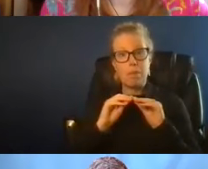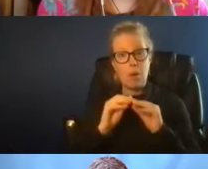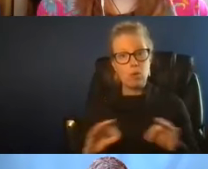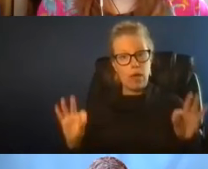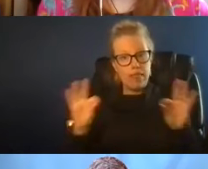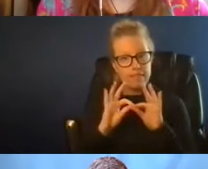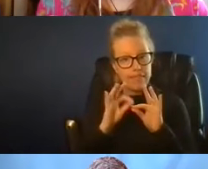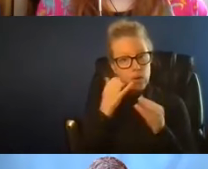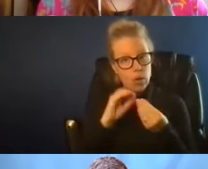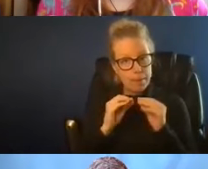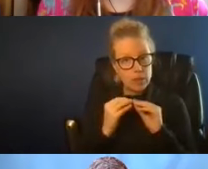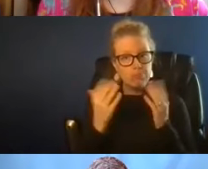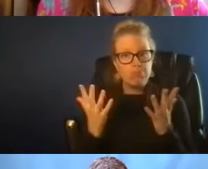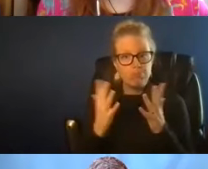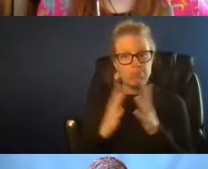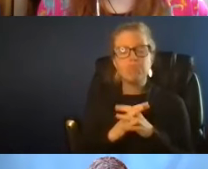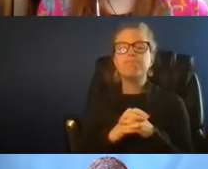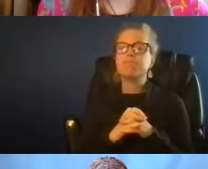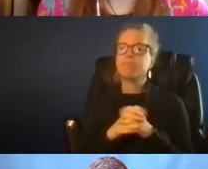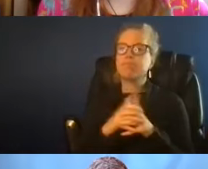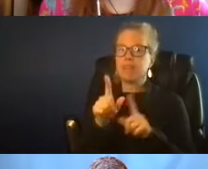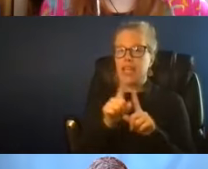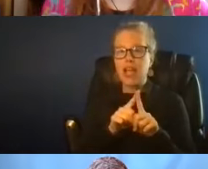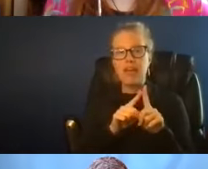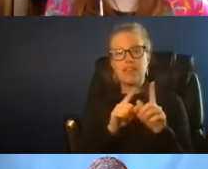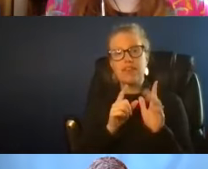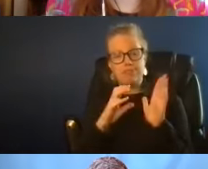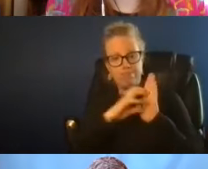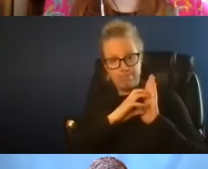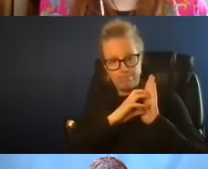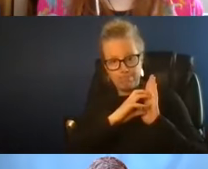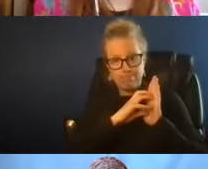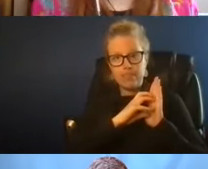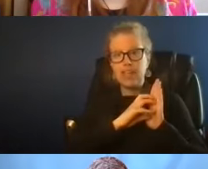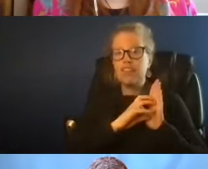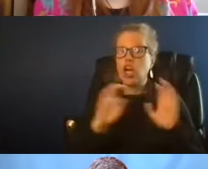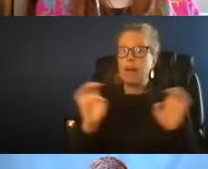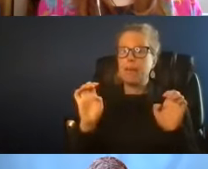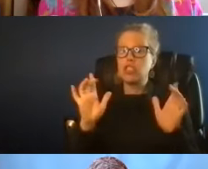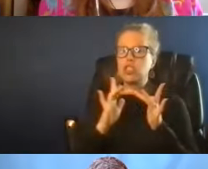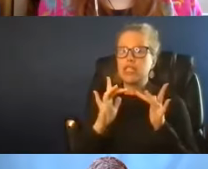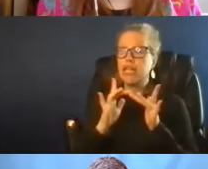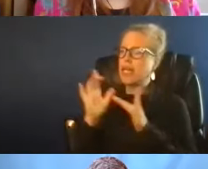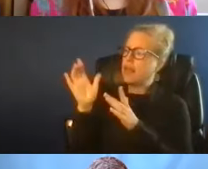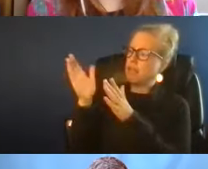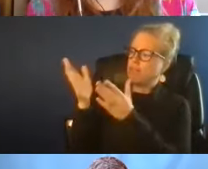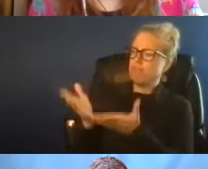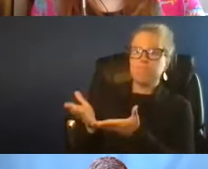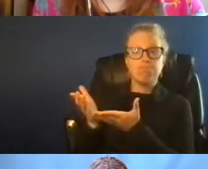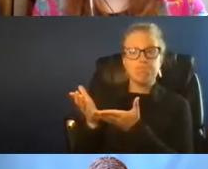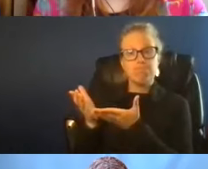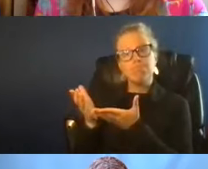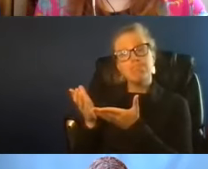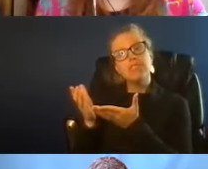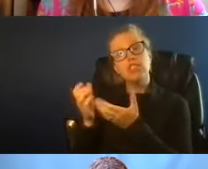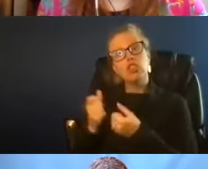numbers. But we also have a section of emergency contacts that the survivor can fill in. So